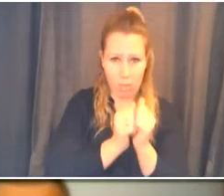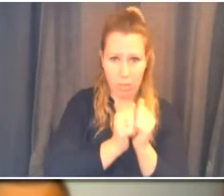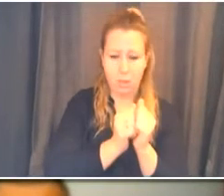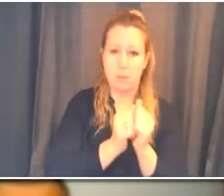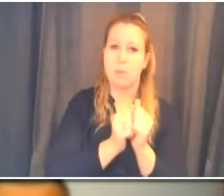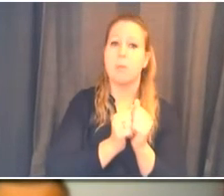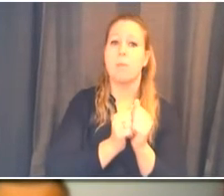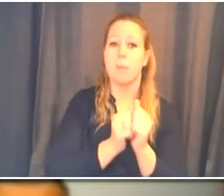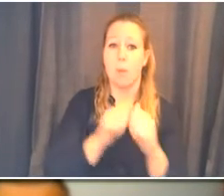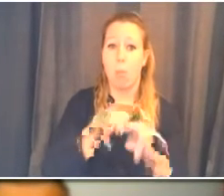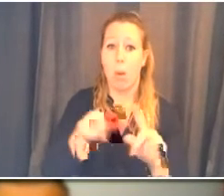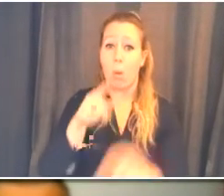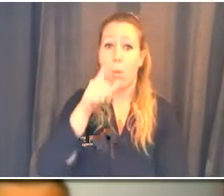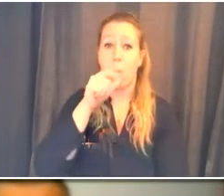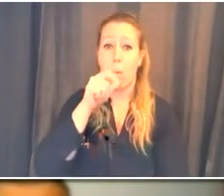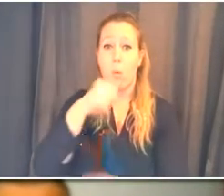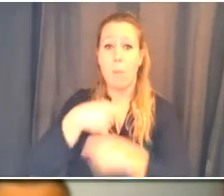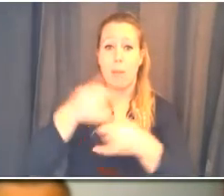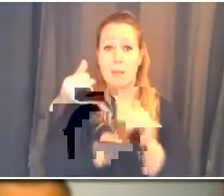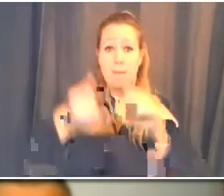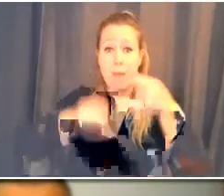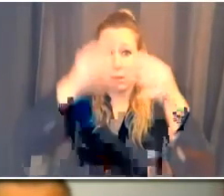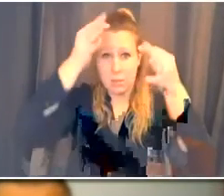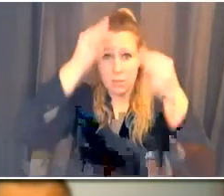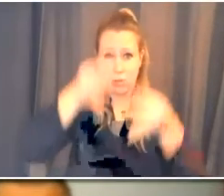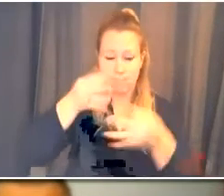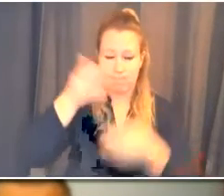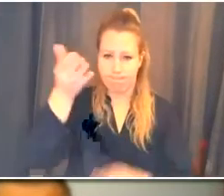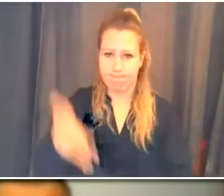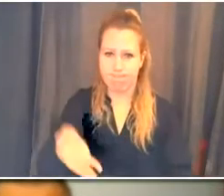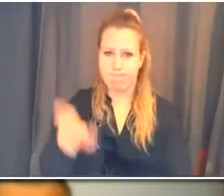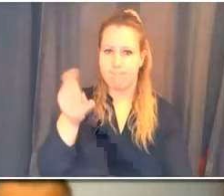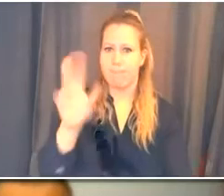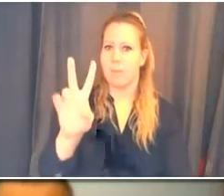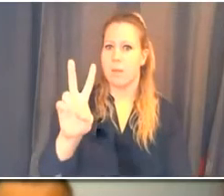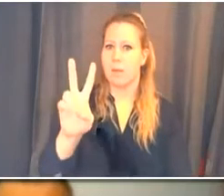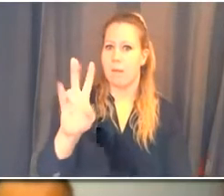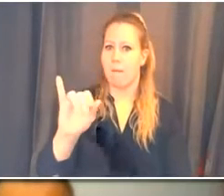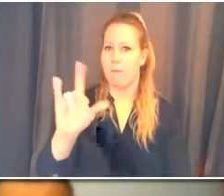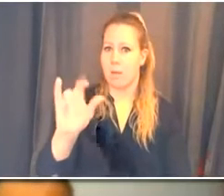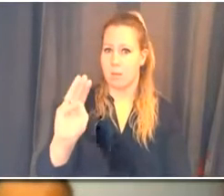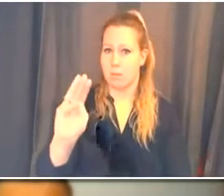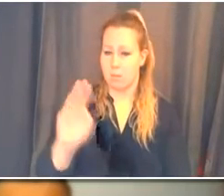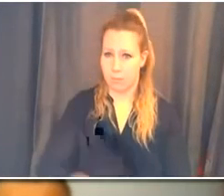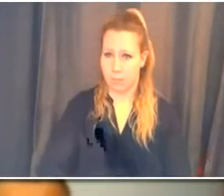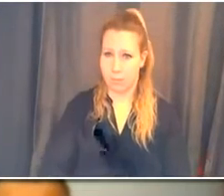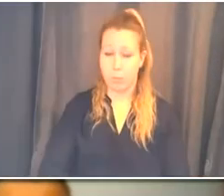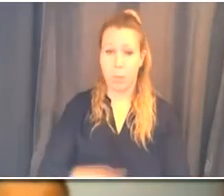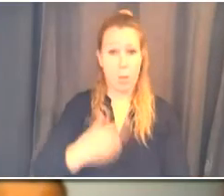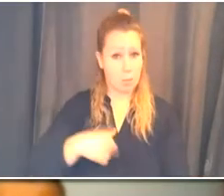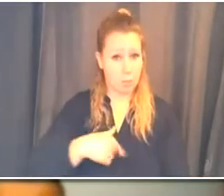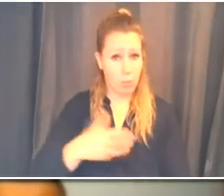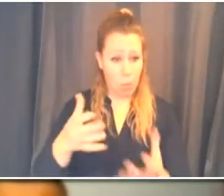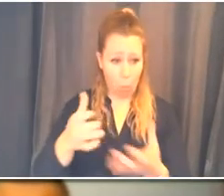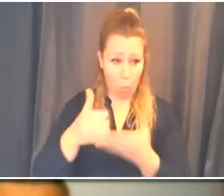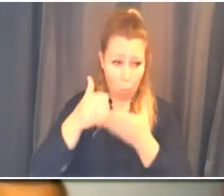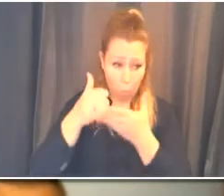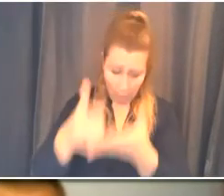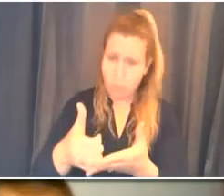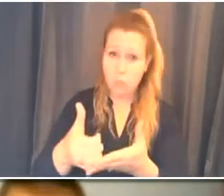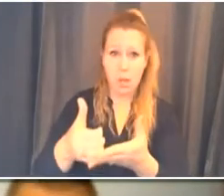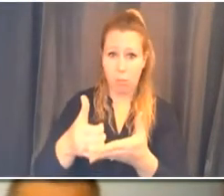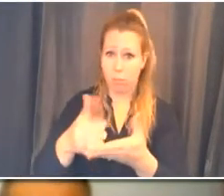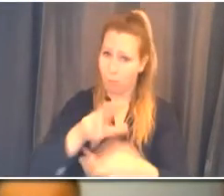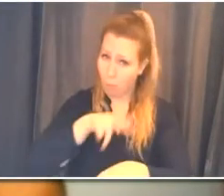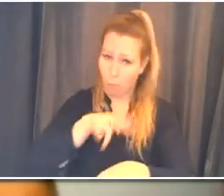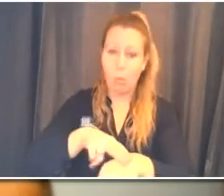have to be respectful especially in a pandemic when they are worried about illnesses money dislocation their